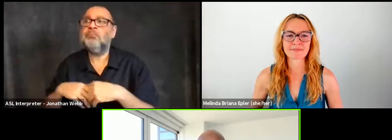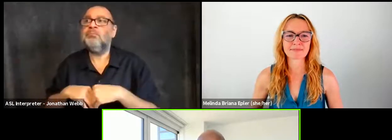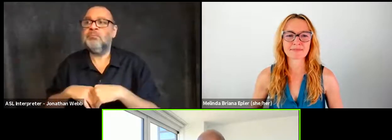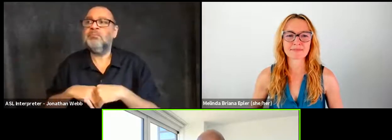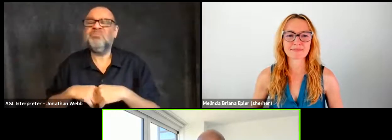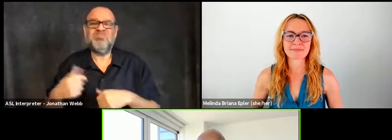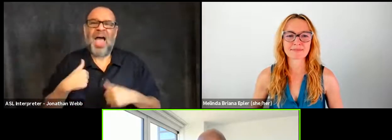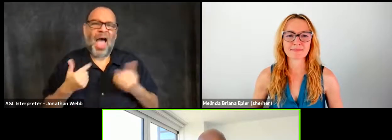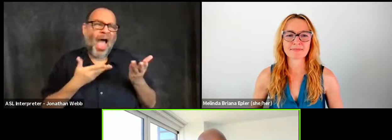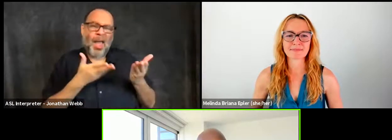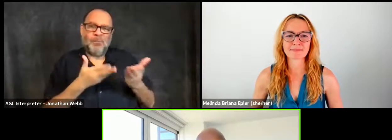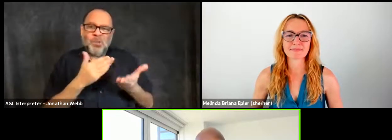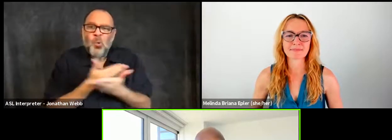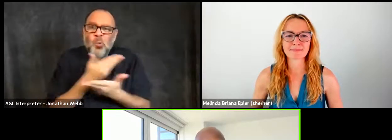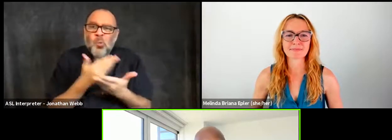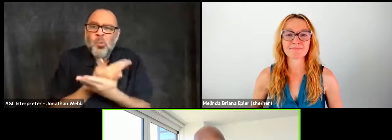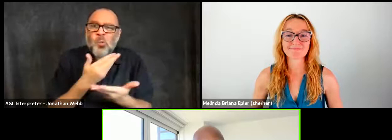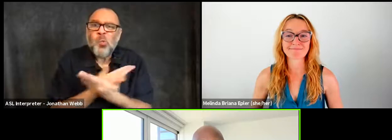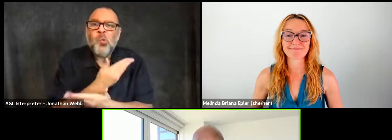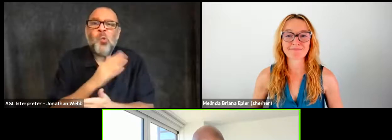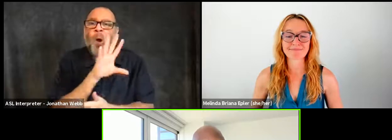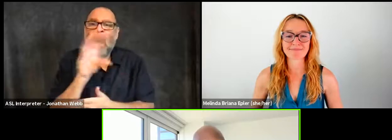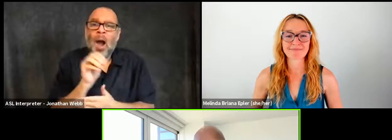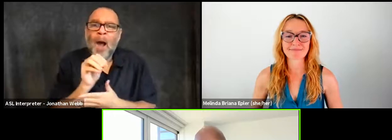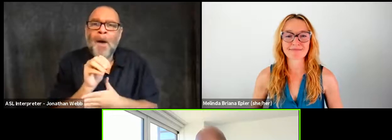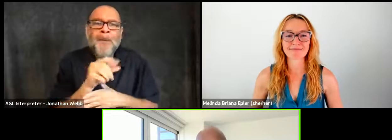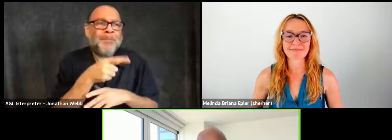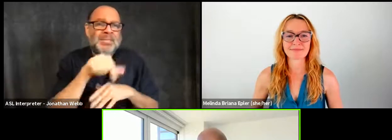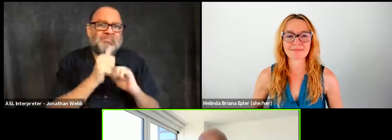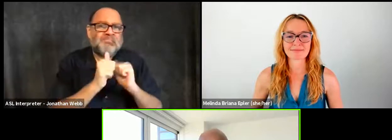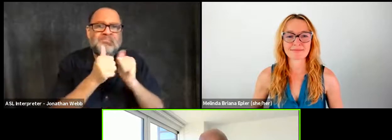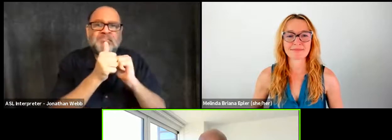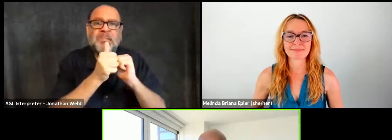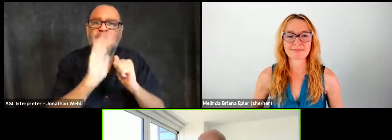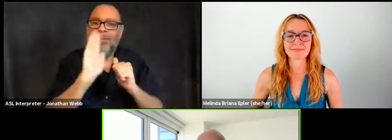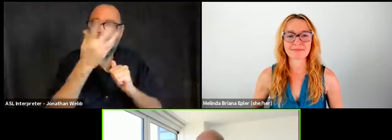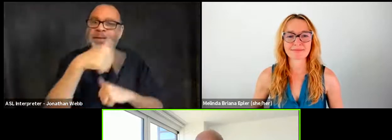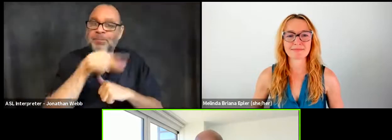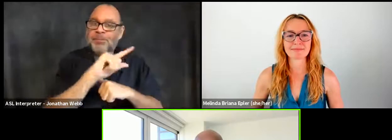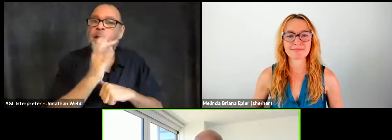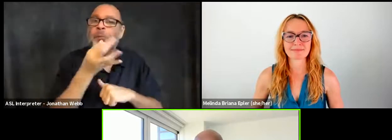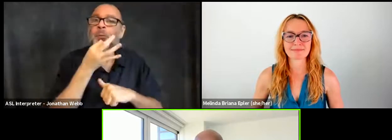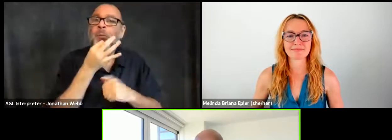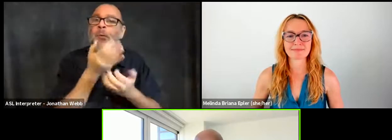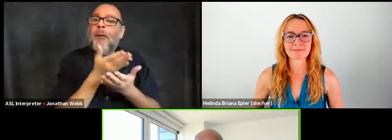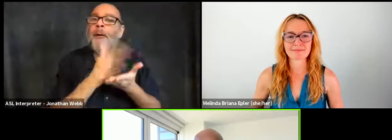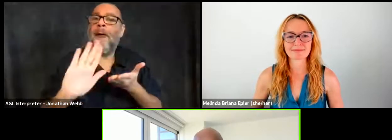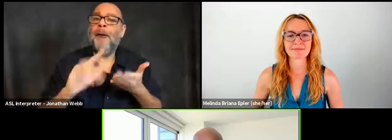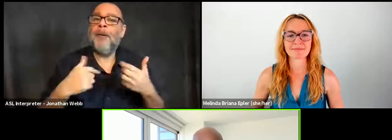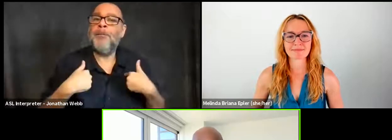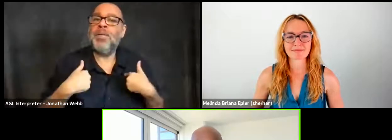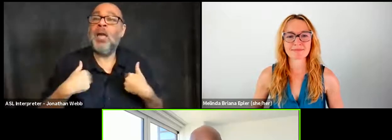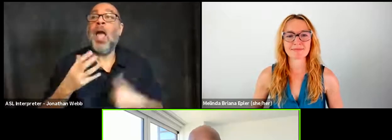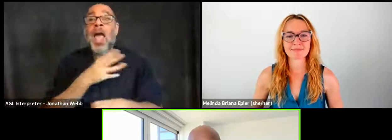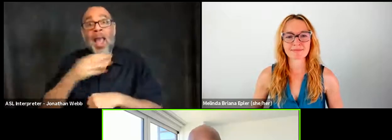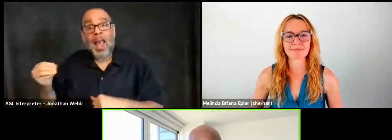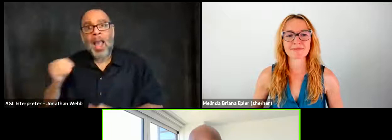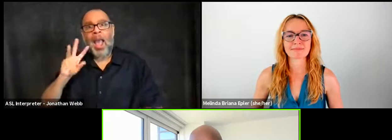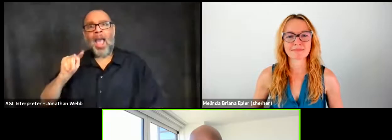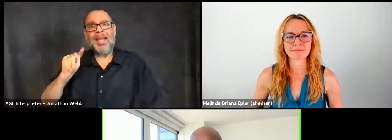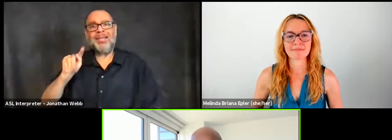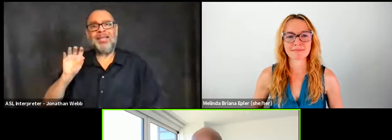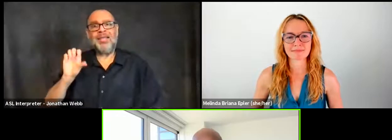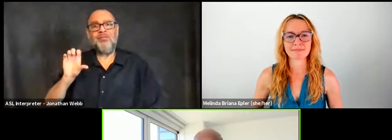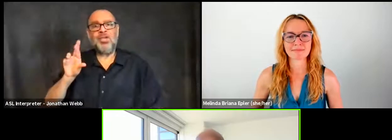that I'm about to be cut out of, and I have TV crew following me around. that's going to be displayed on a document,